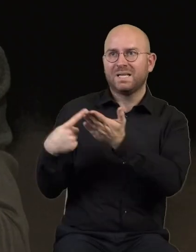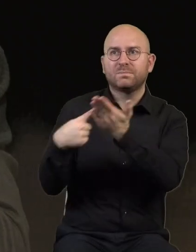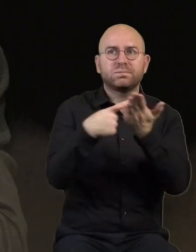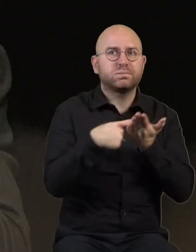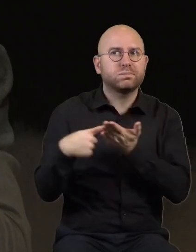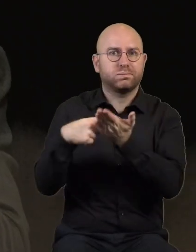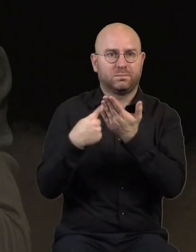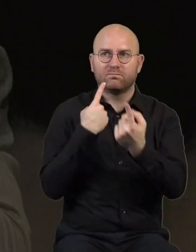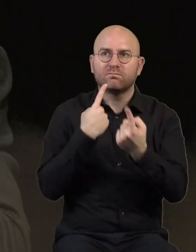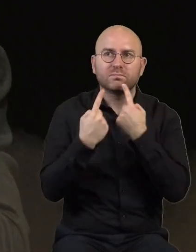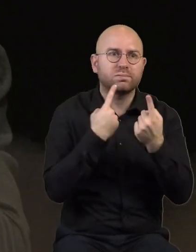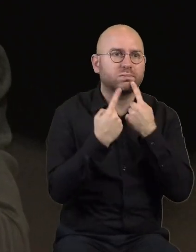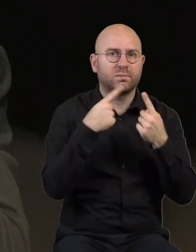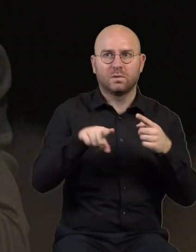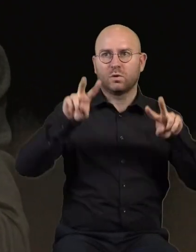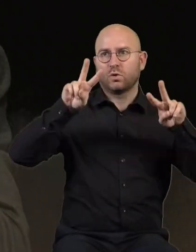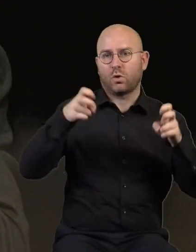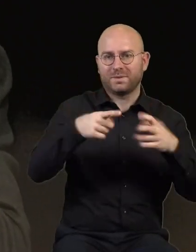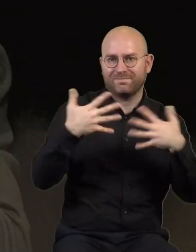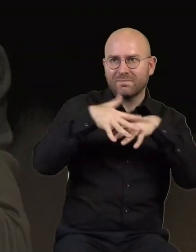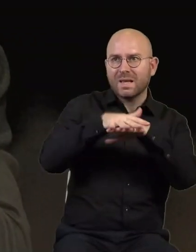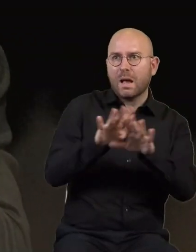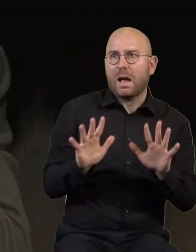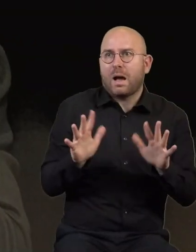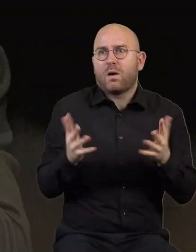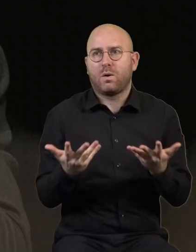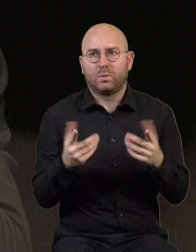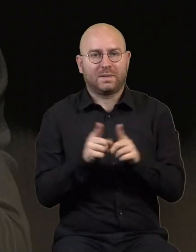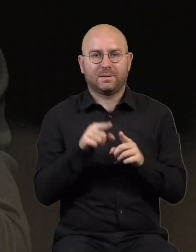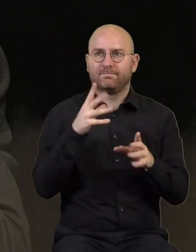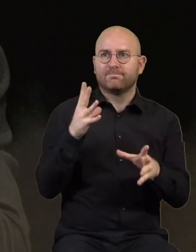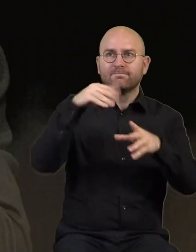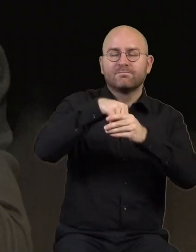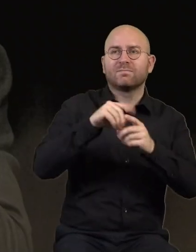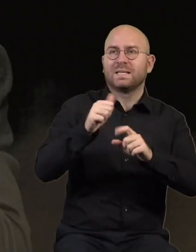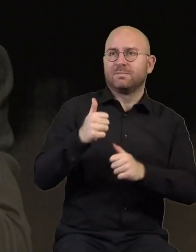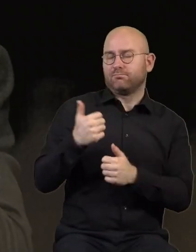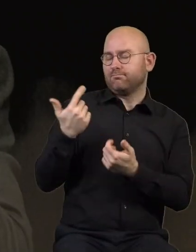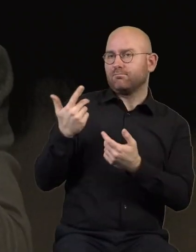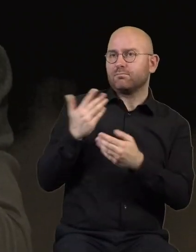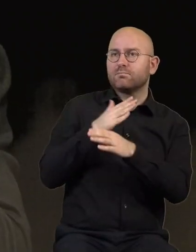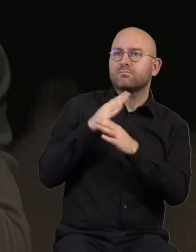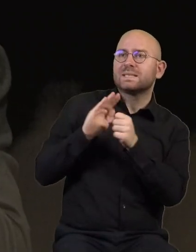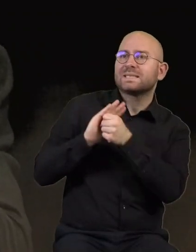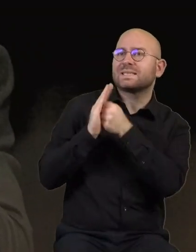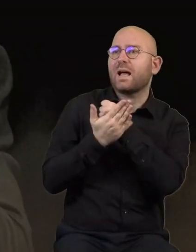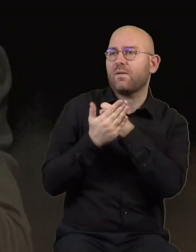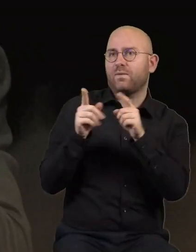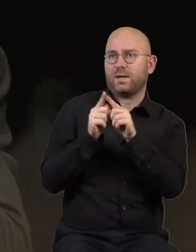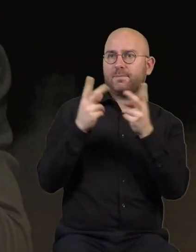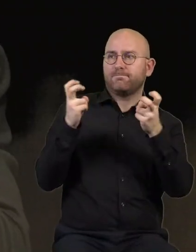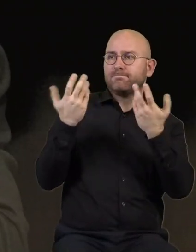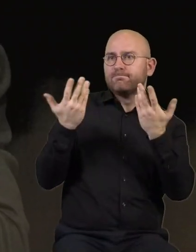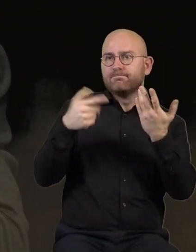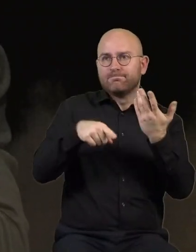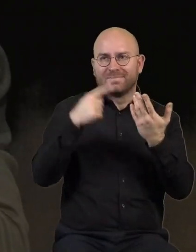say, external factors which impact, which also relate to climate, how to withstand, how to respond, and how to